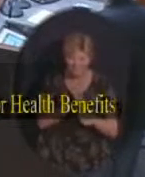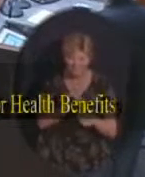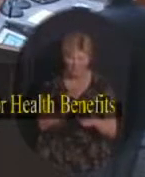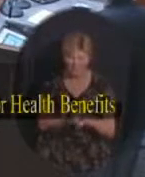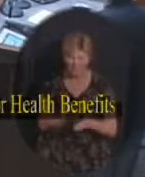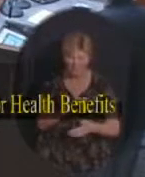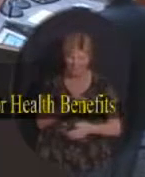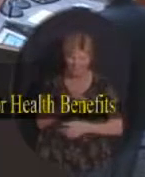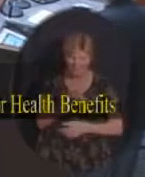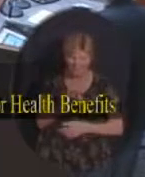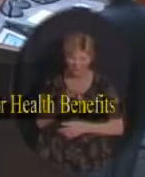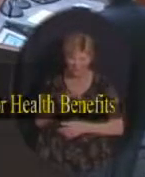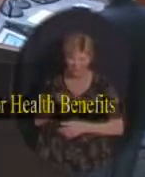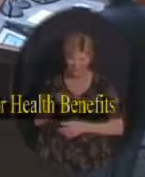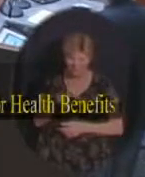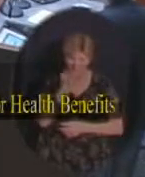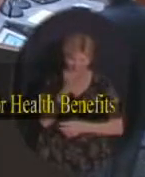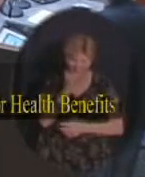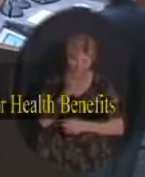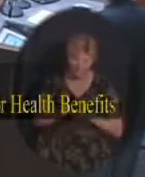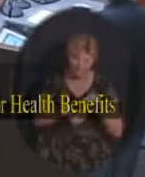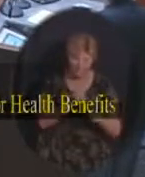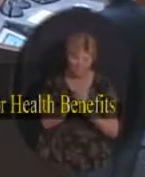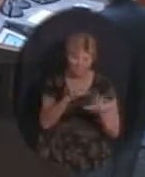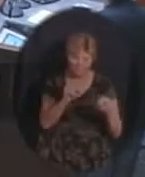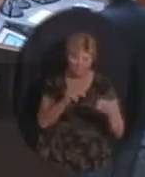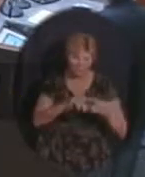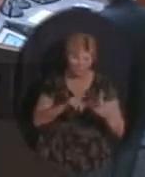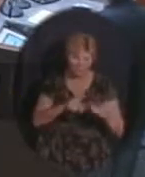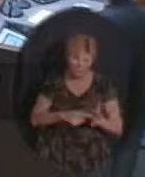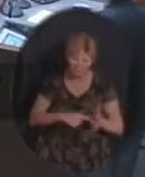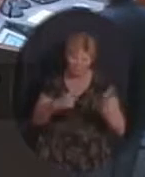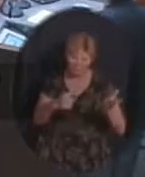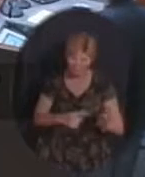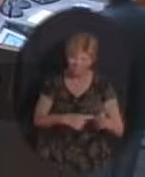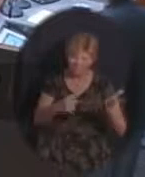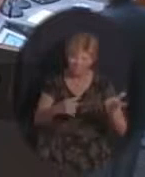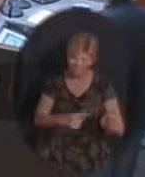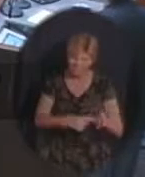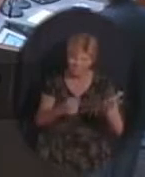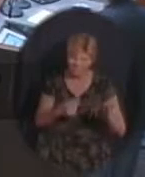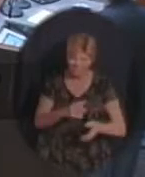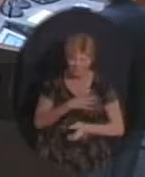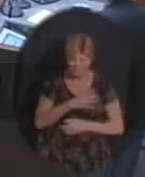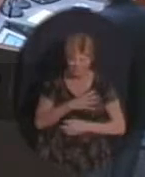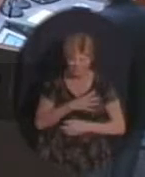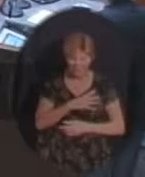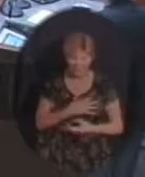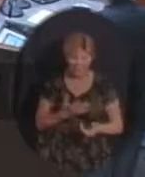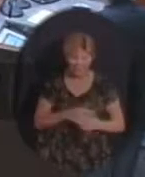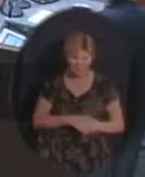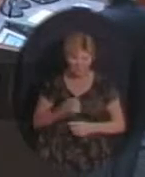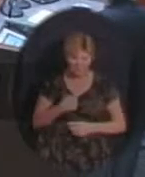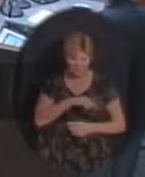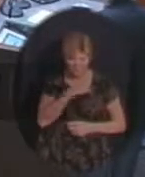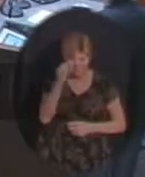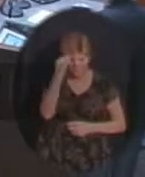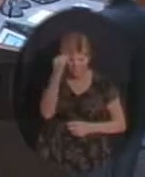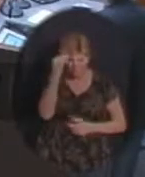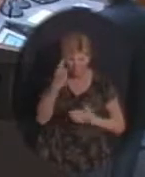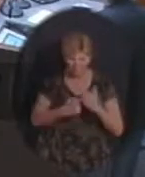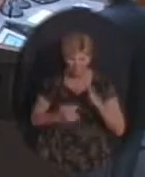And Mr. Churchman certainly has been very pointed in the service agreement, and that we know what the expectations